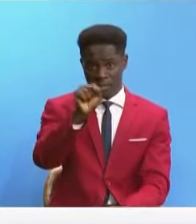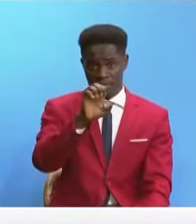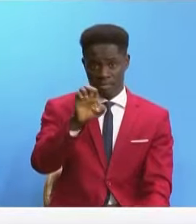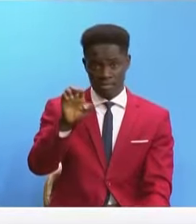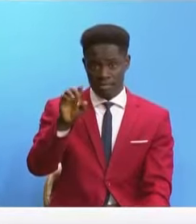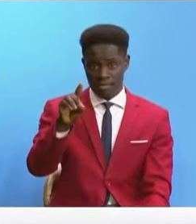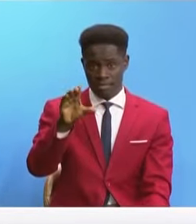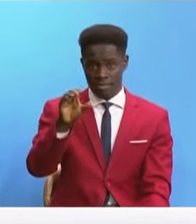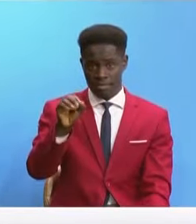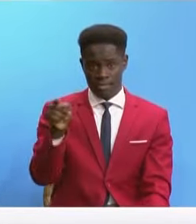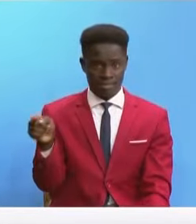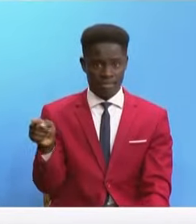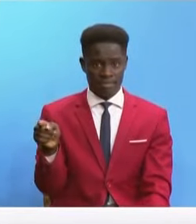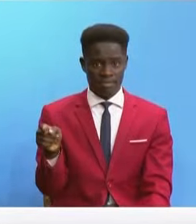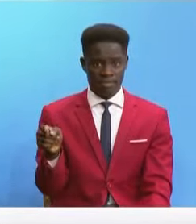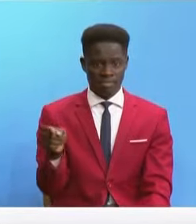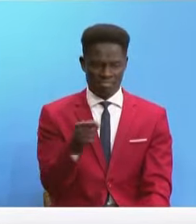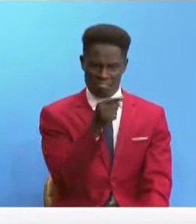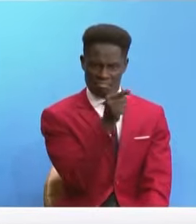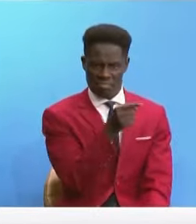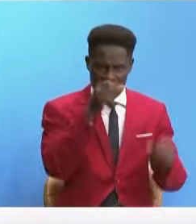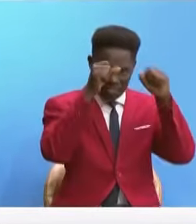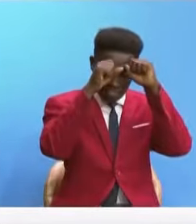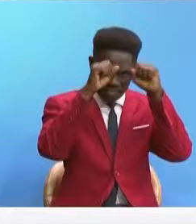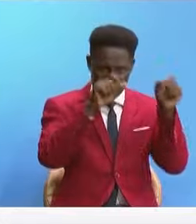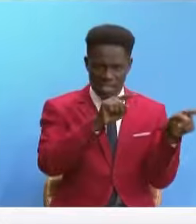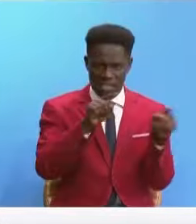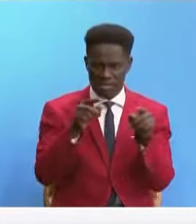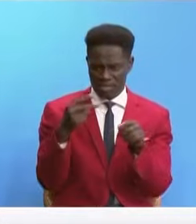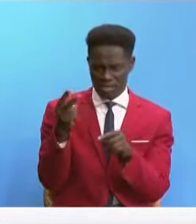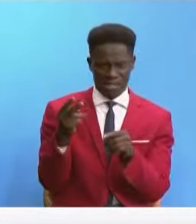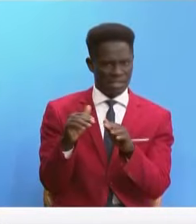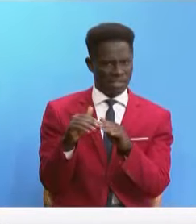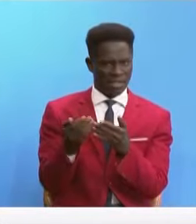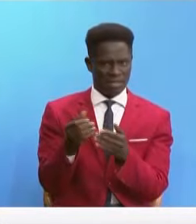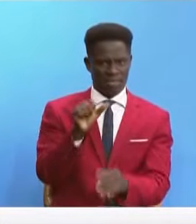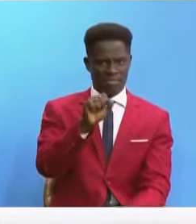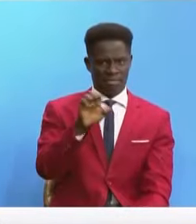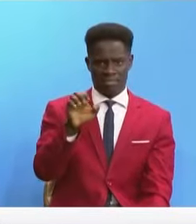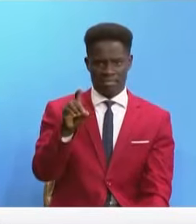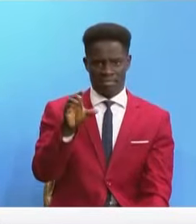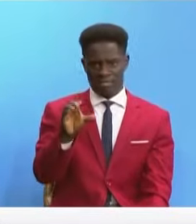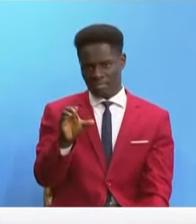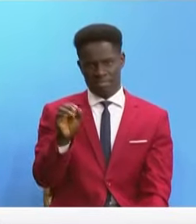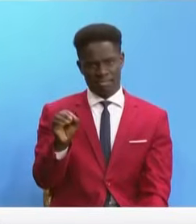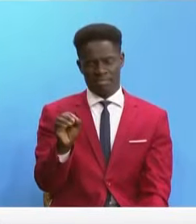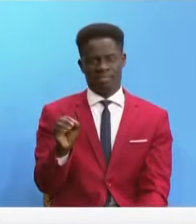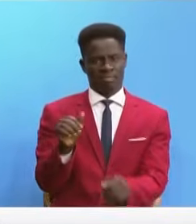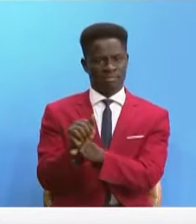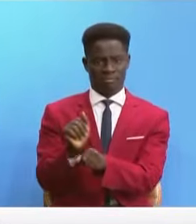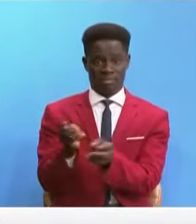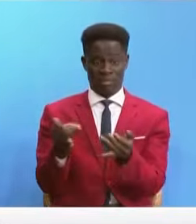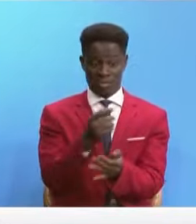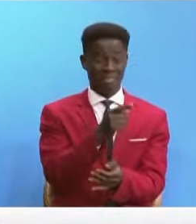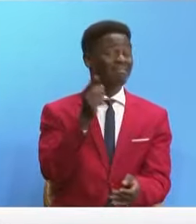to see the operations of this company. He has heard a lot about, you know, this company, so it was more